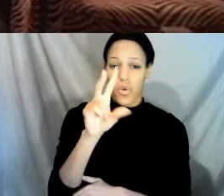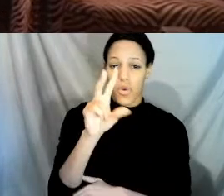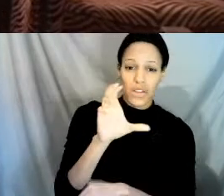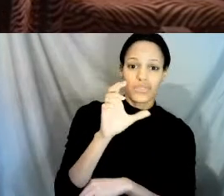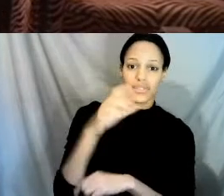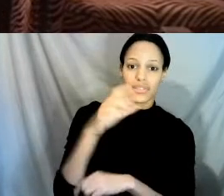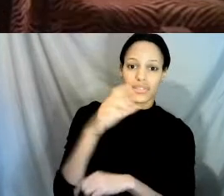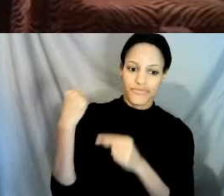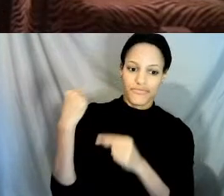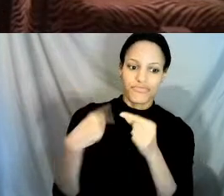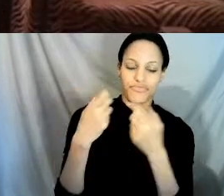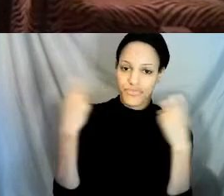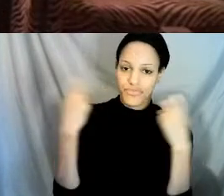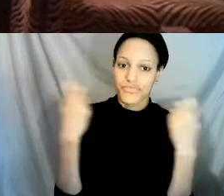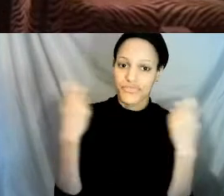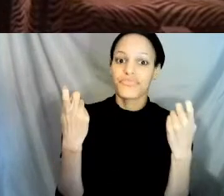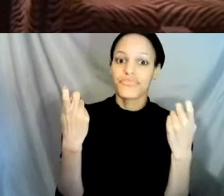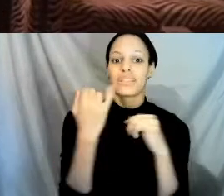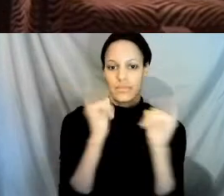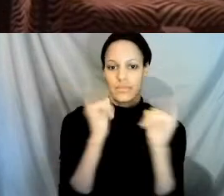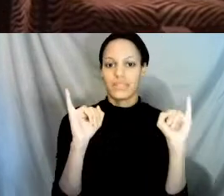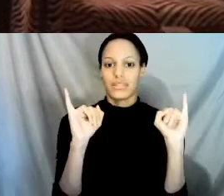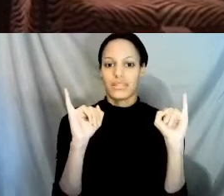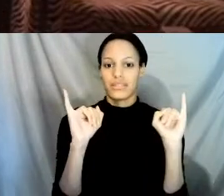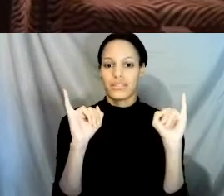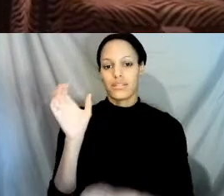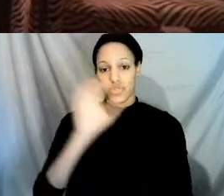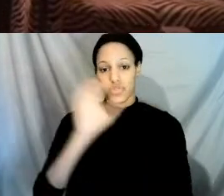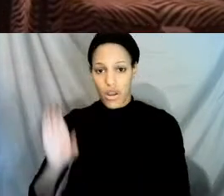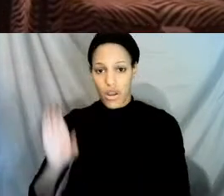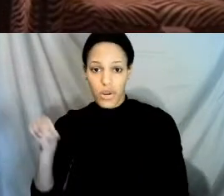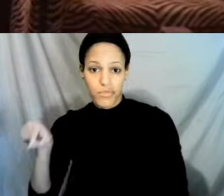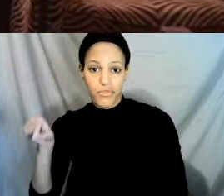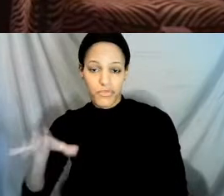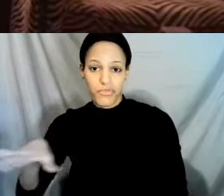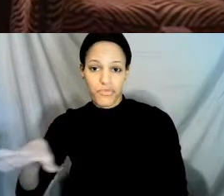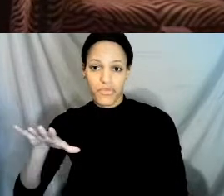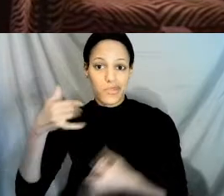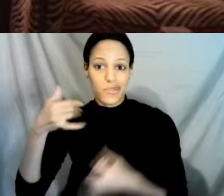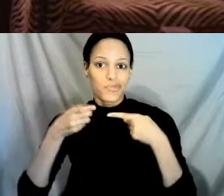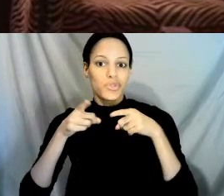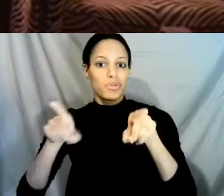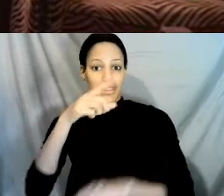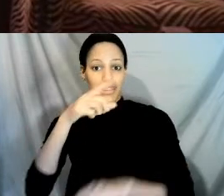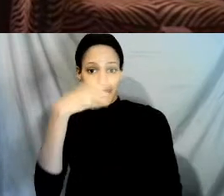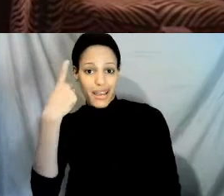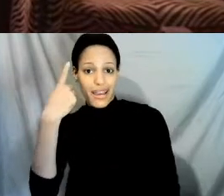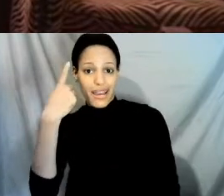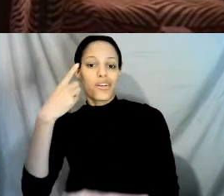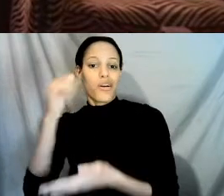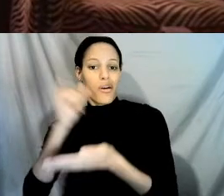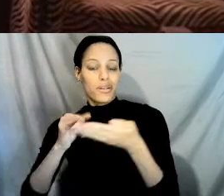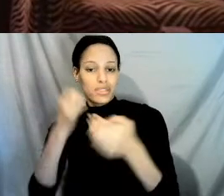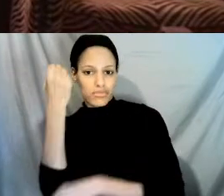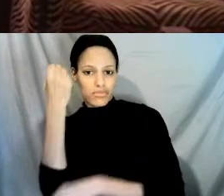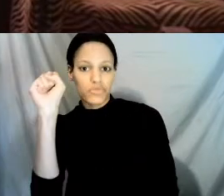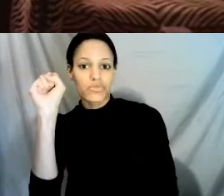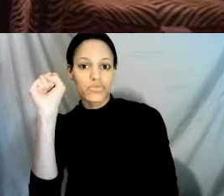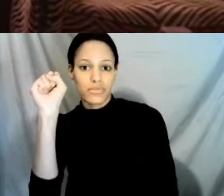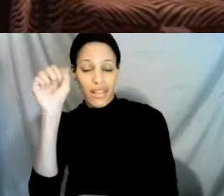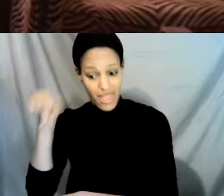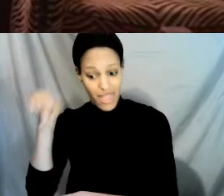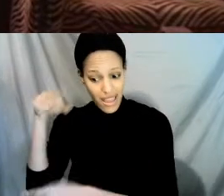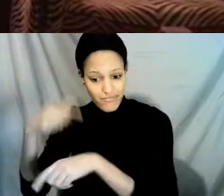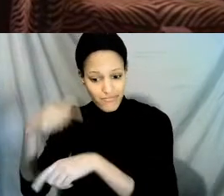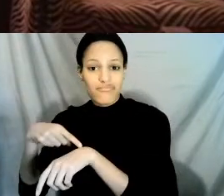of Independence in Chicago during the Black Arts Movement. That was when Black people